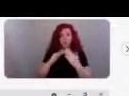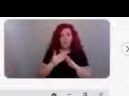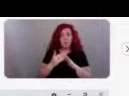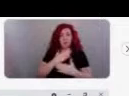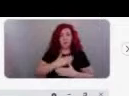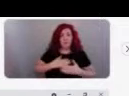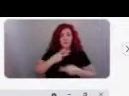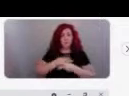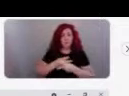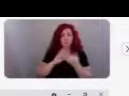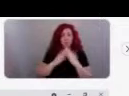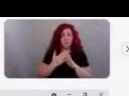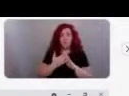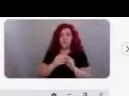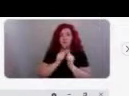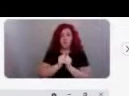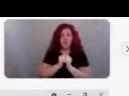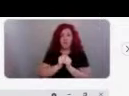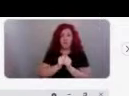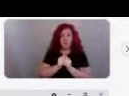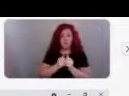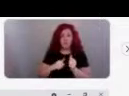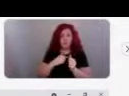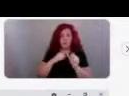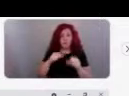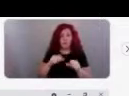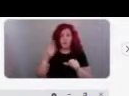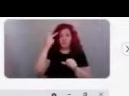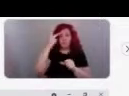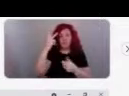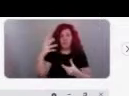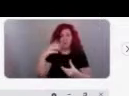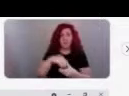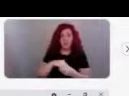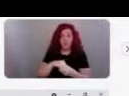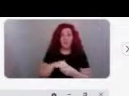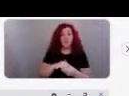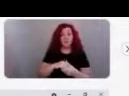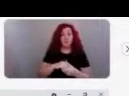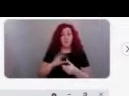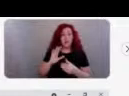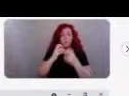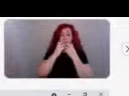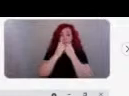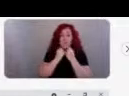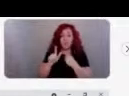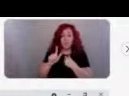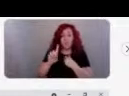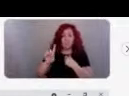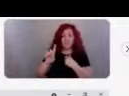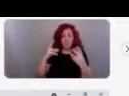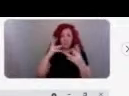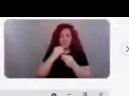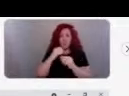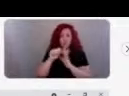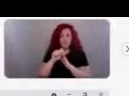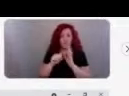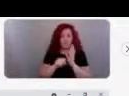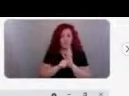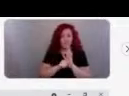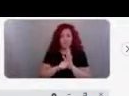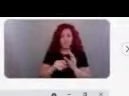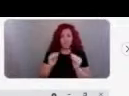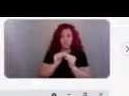community together so that we may stay politically engaged and move our beloved ld and our beautiful state into a brighter